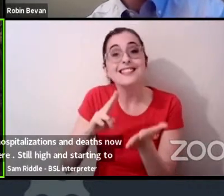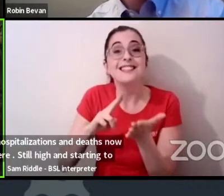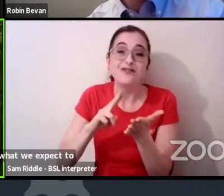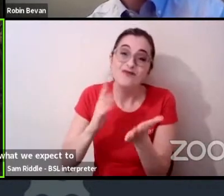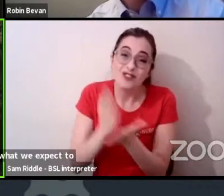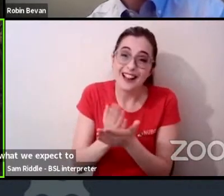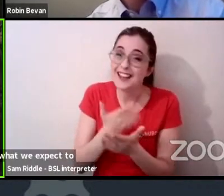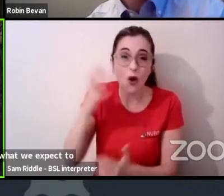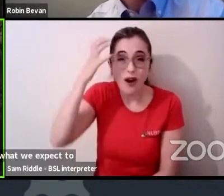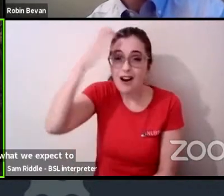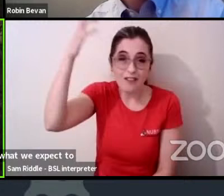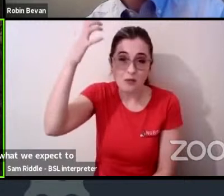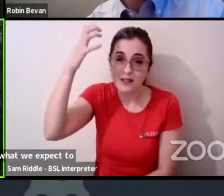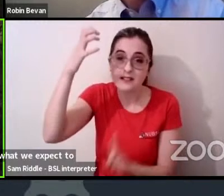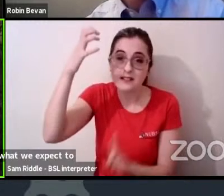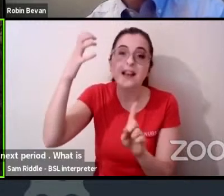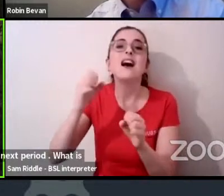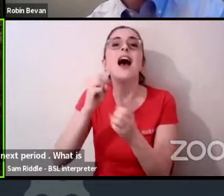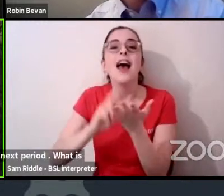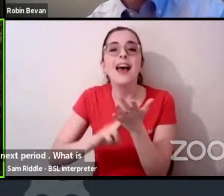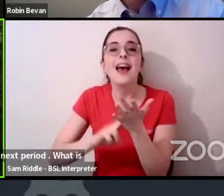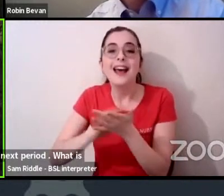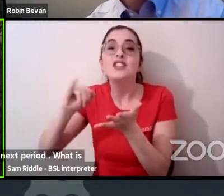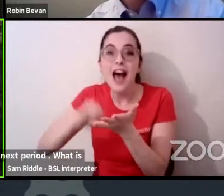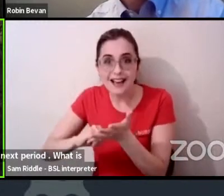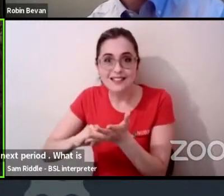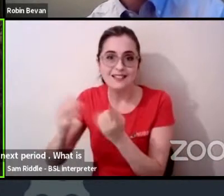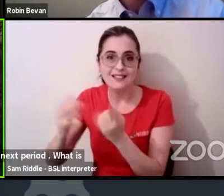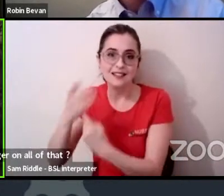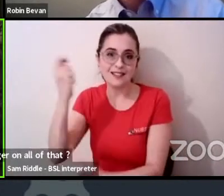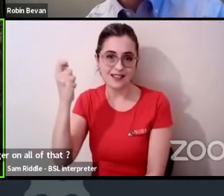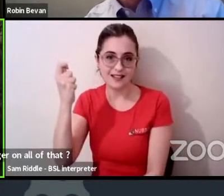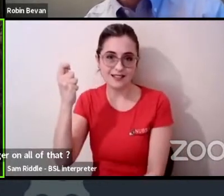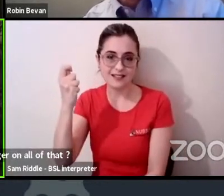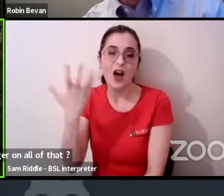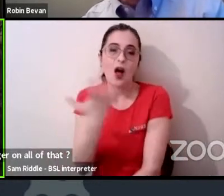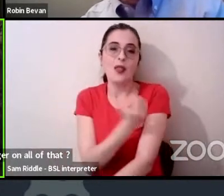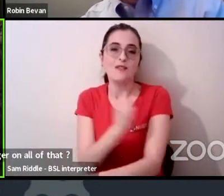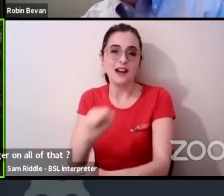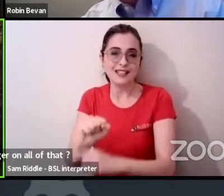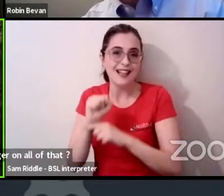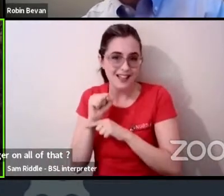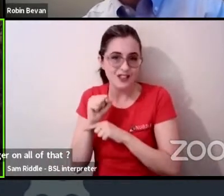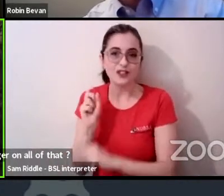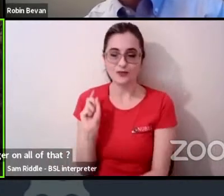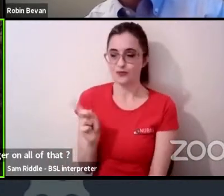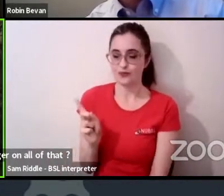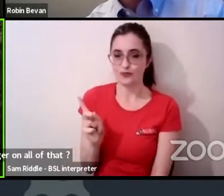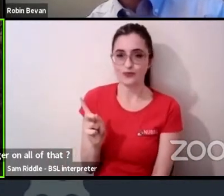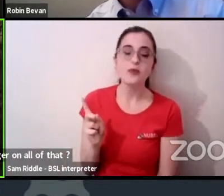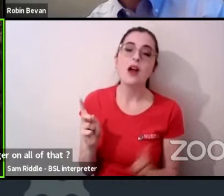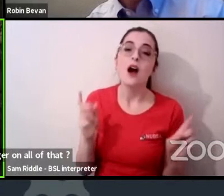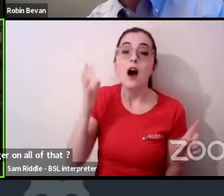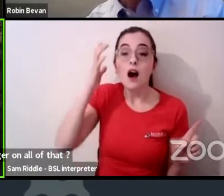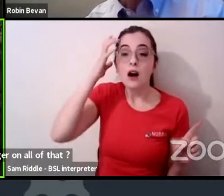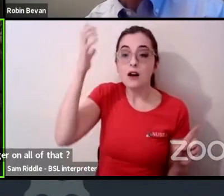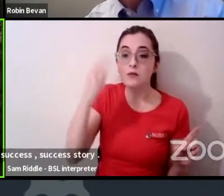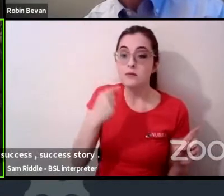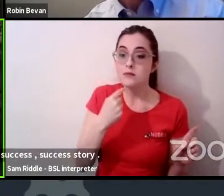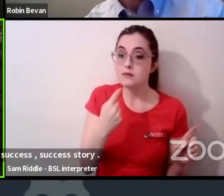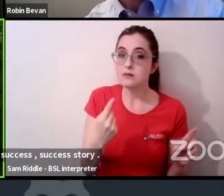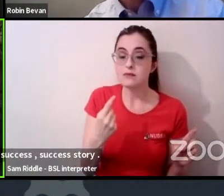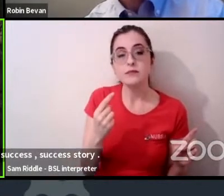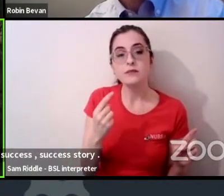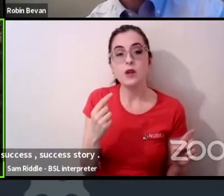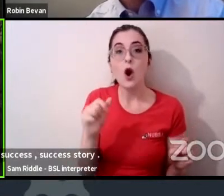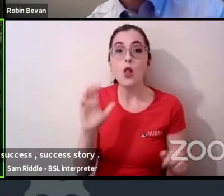success story, the rollout of the vaccination. The government now tells us that they will have delivered a